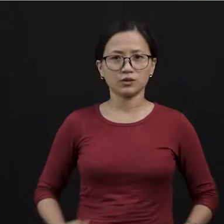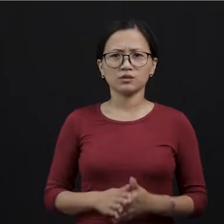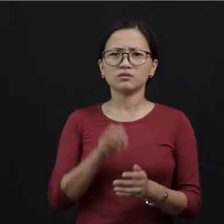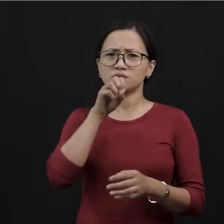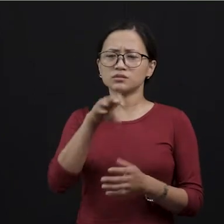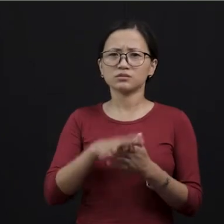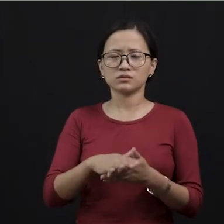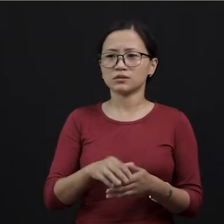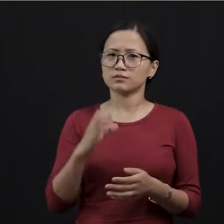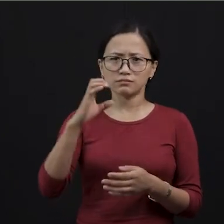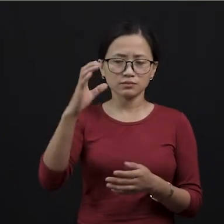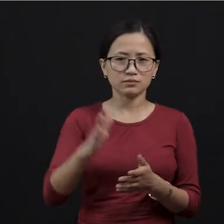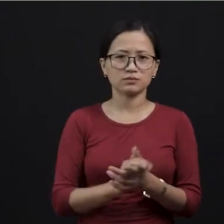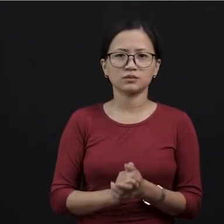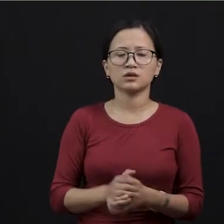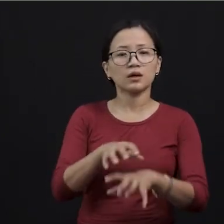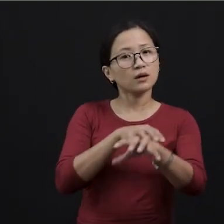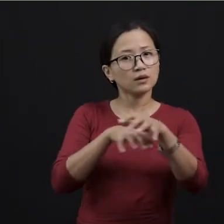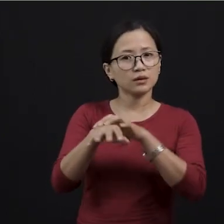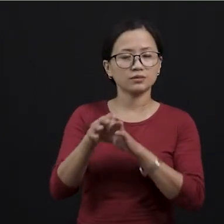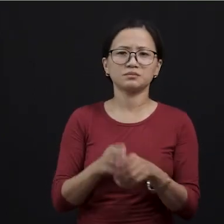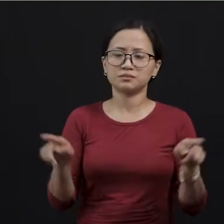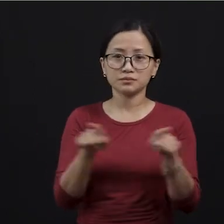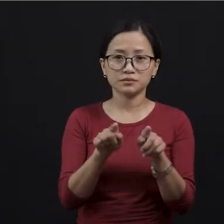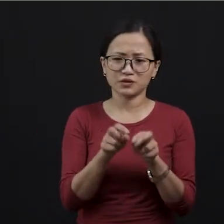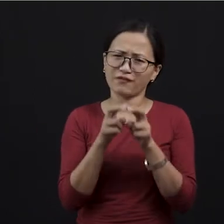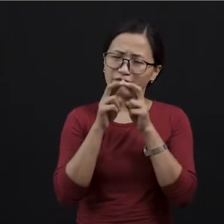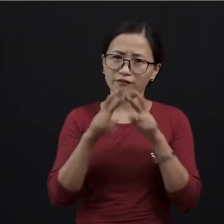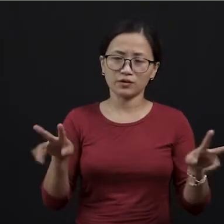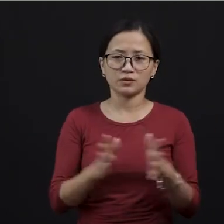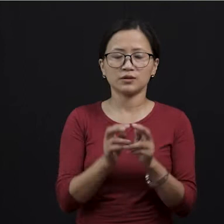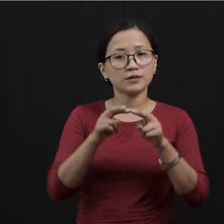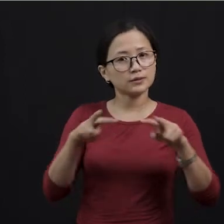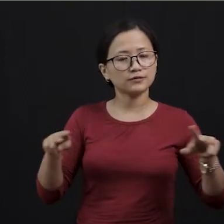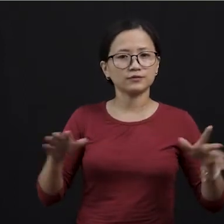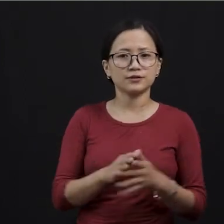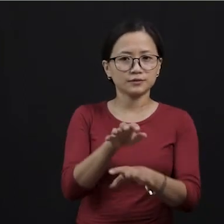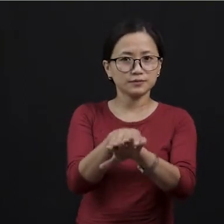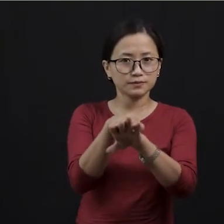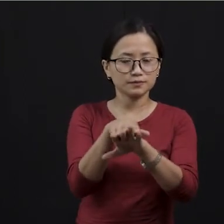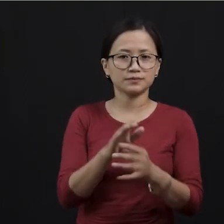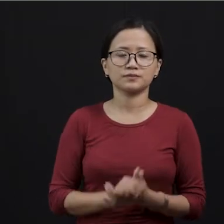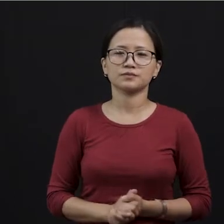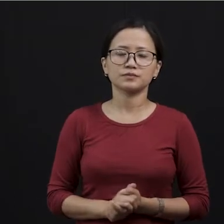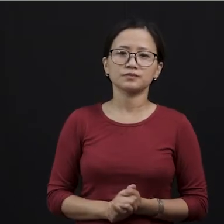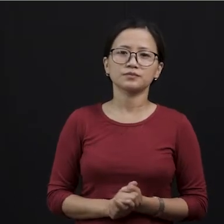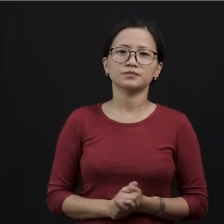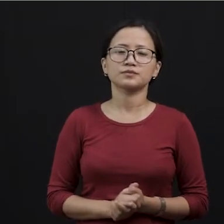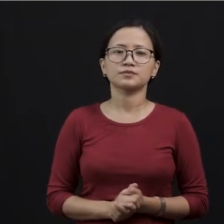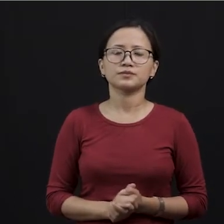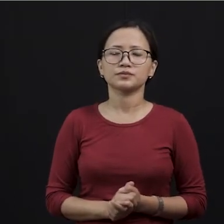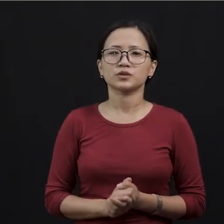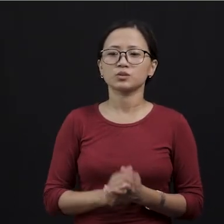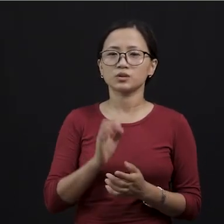a dog or a camel or an animal for that matter. Okay, the shape of a fish is streamlined. We call it